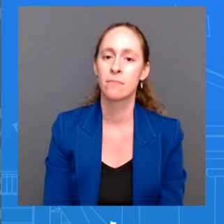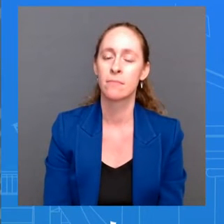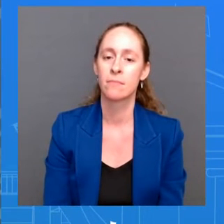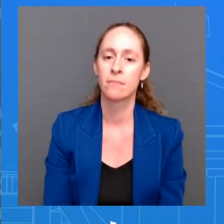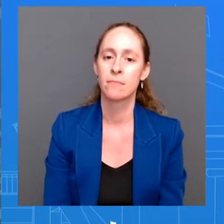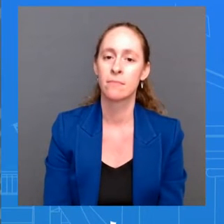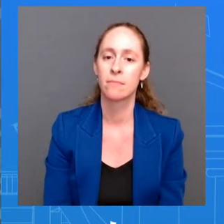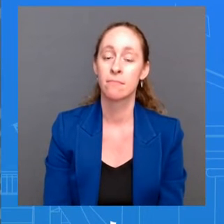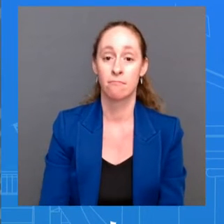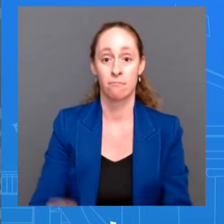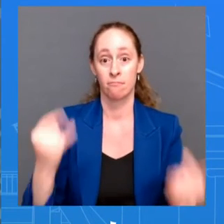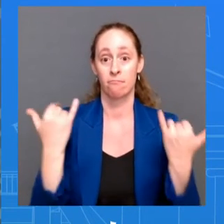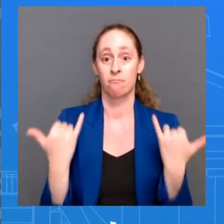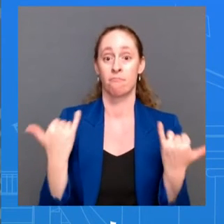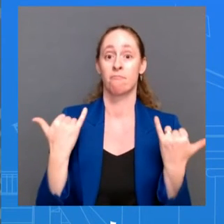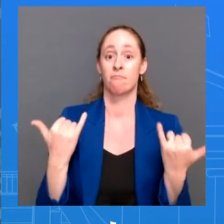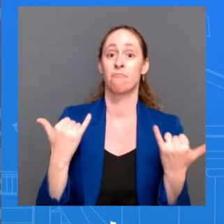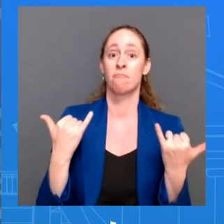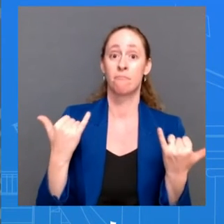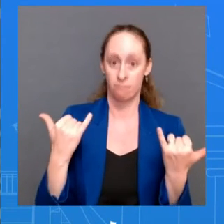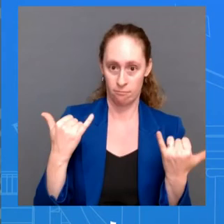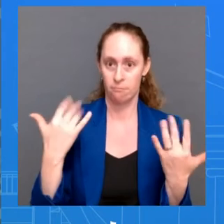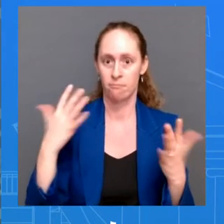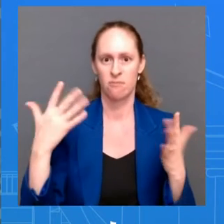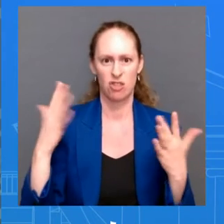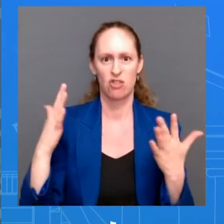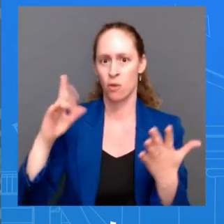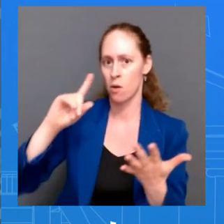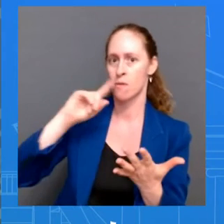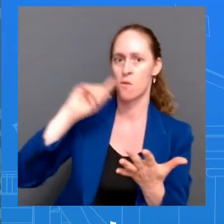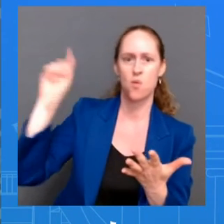vaccine available in the United States to over